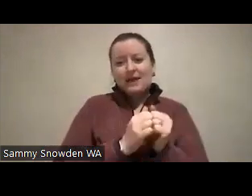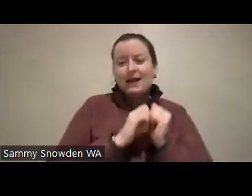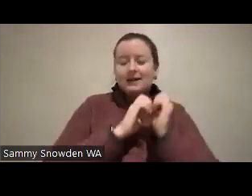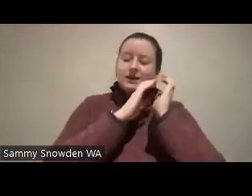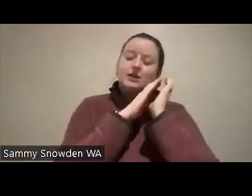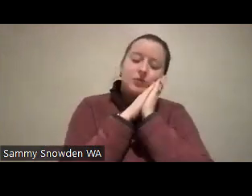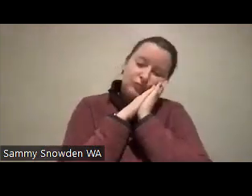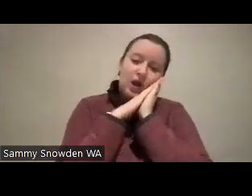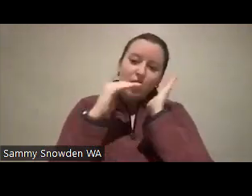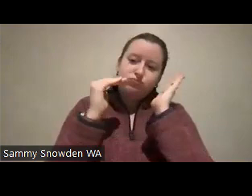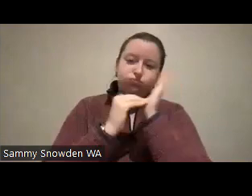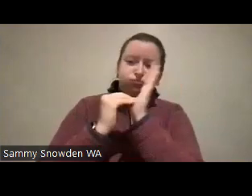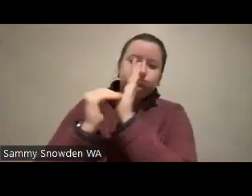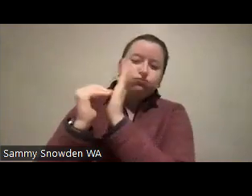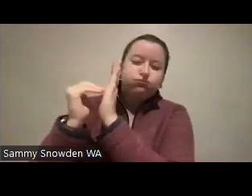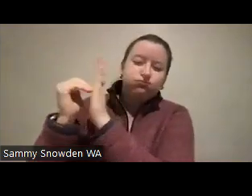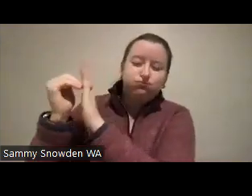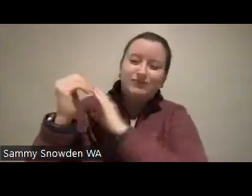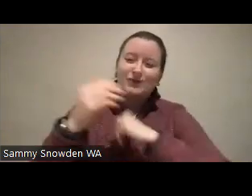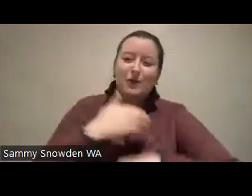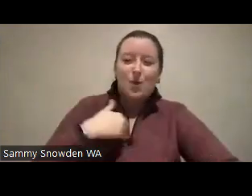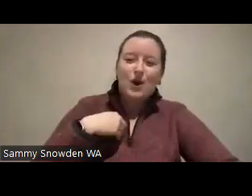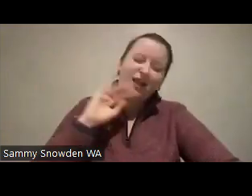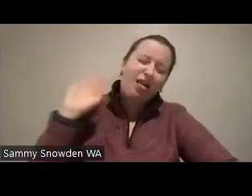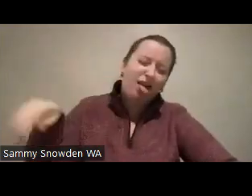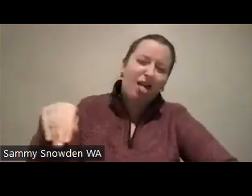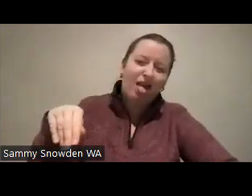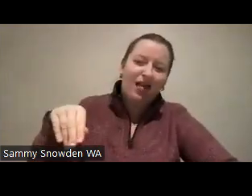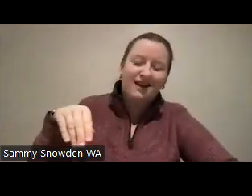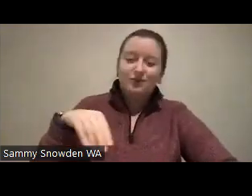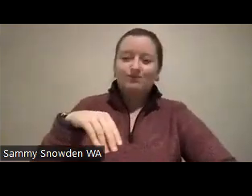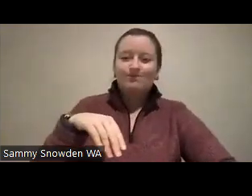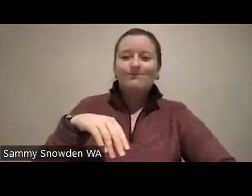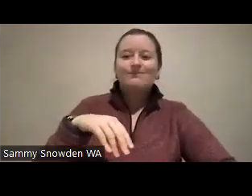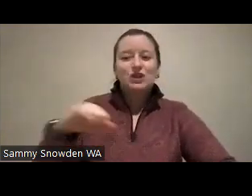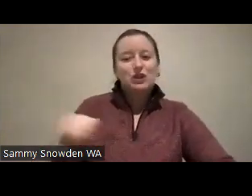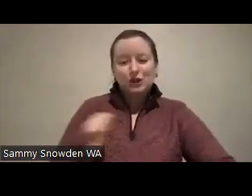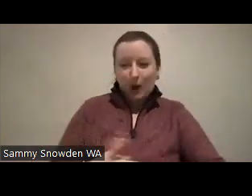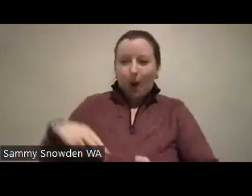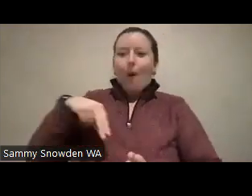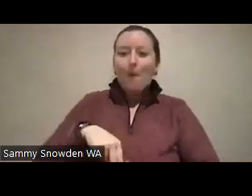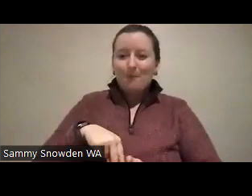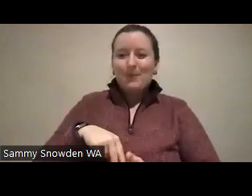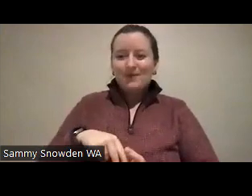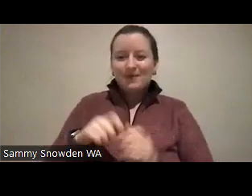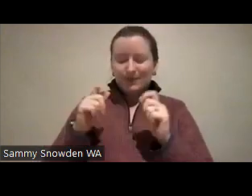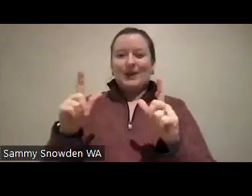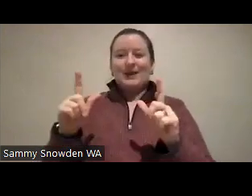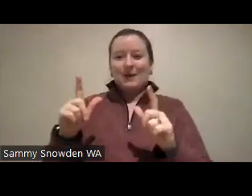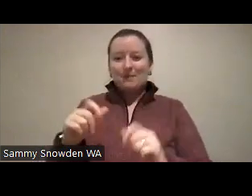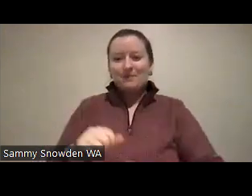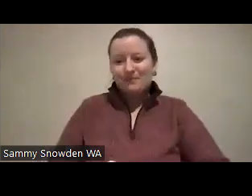Also, creating a restful atmosphere to go to sleep. But lots of people have lots of devices in the bedroom, bright lights in the